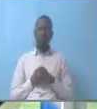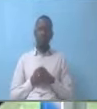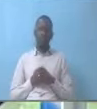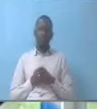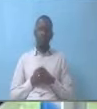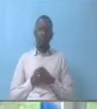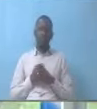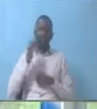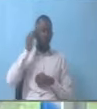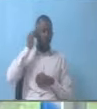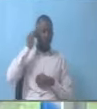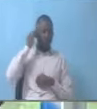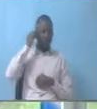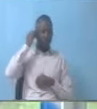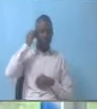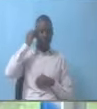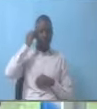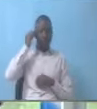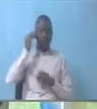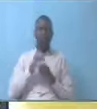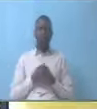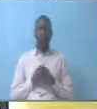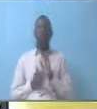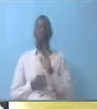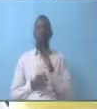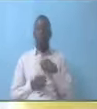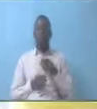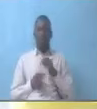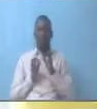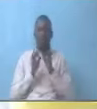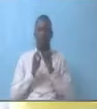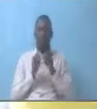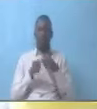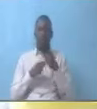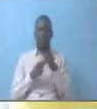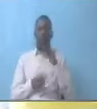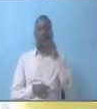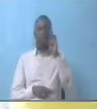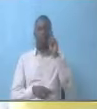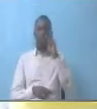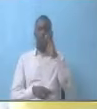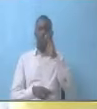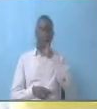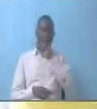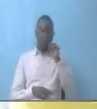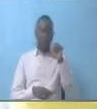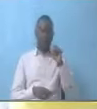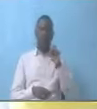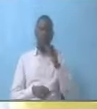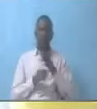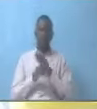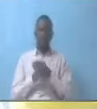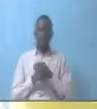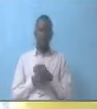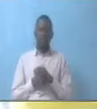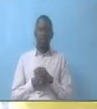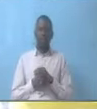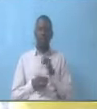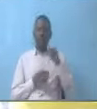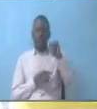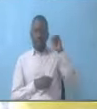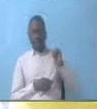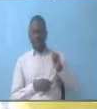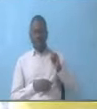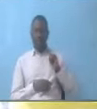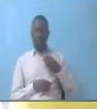first, then we come to that, please. All right. By all means, go ahead. Yesterday, Niki Demba, we established that the decrees